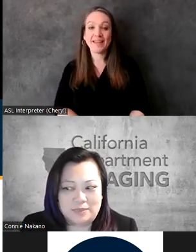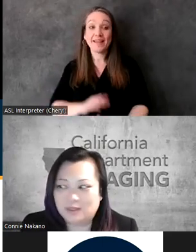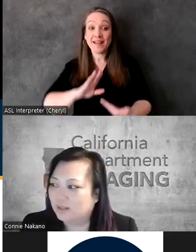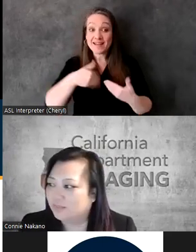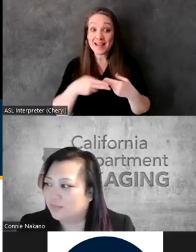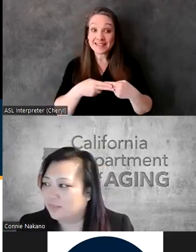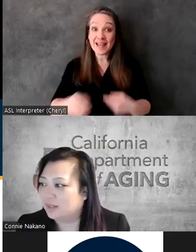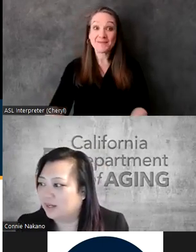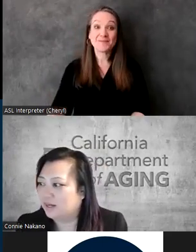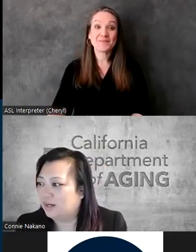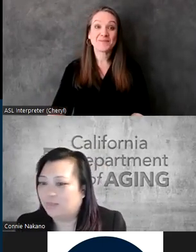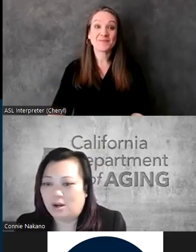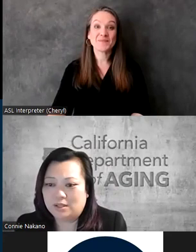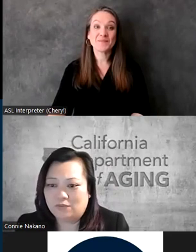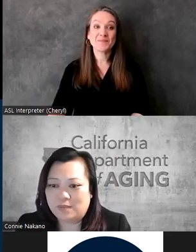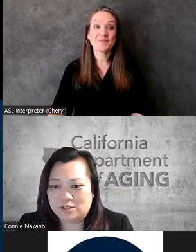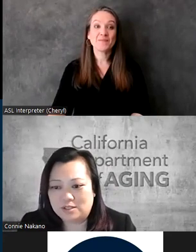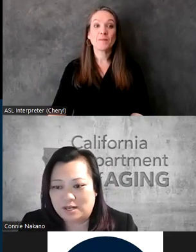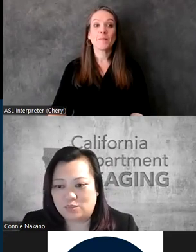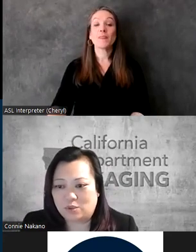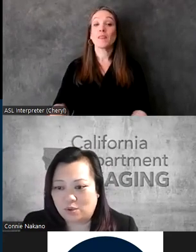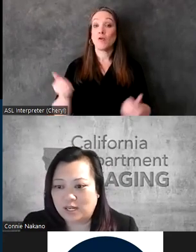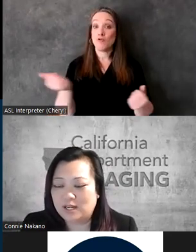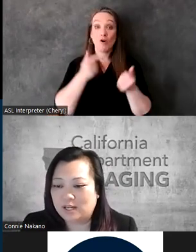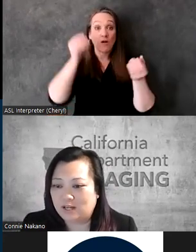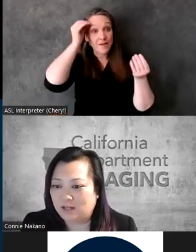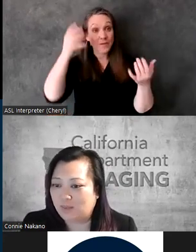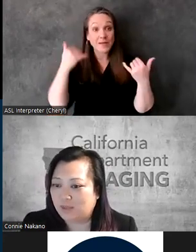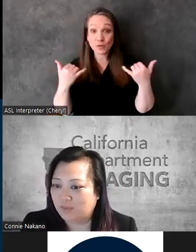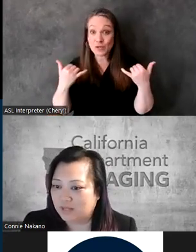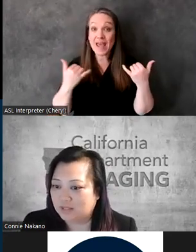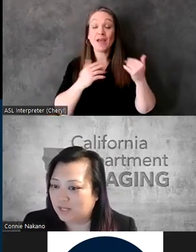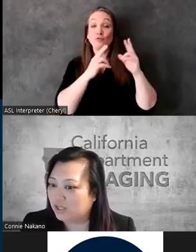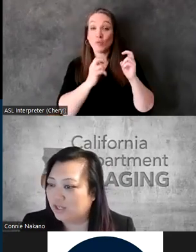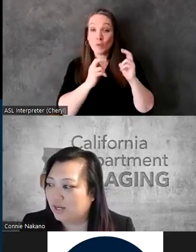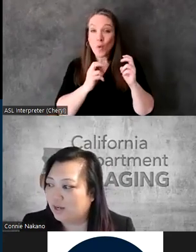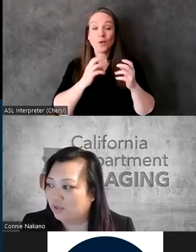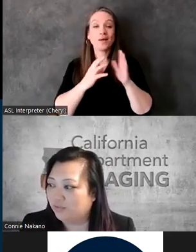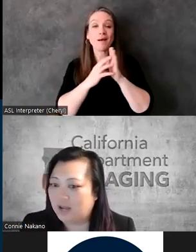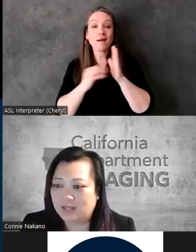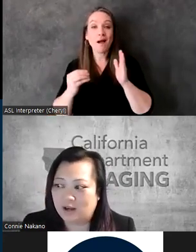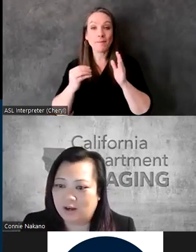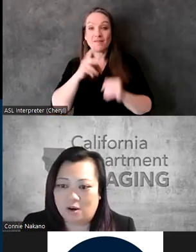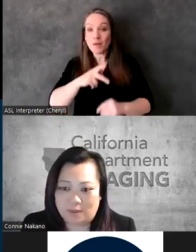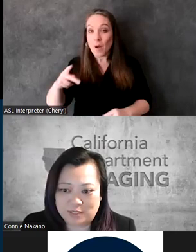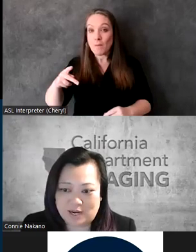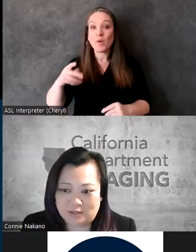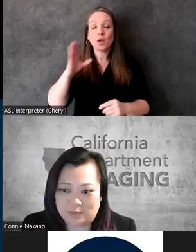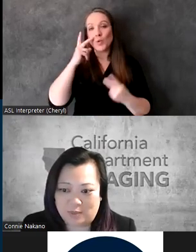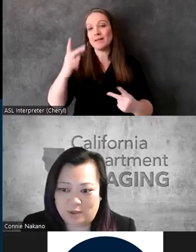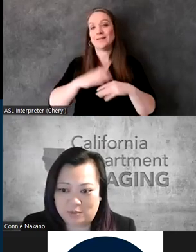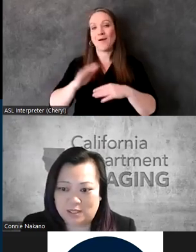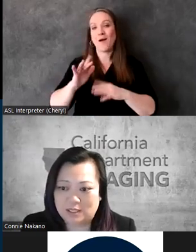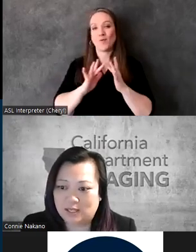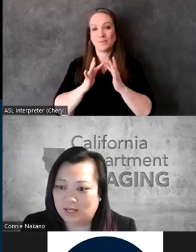slide? All the information, today's recording, a copy of the presentation, you'll find on our website. It'll